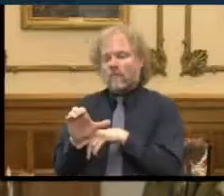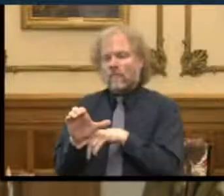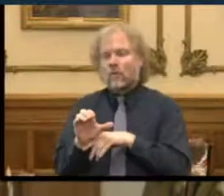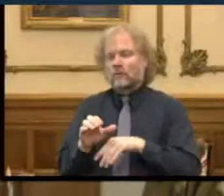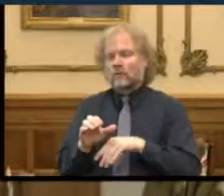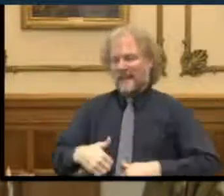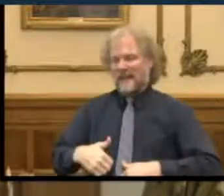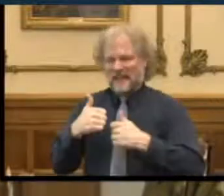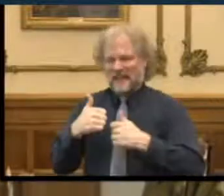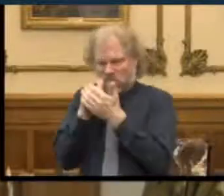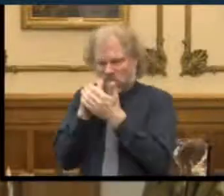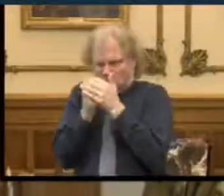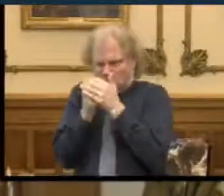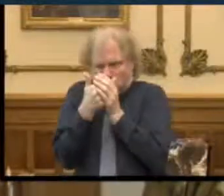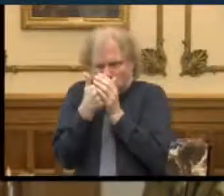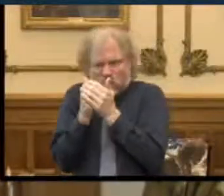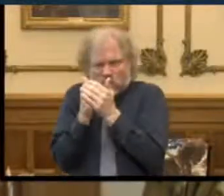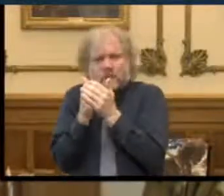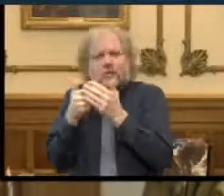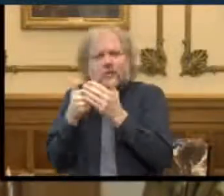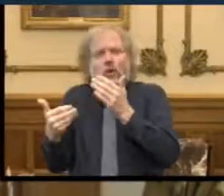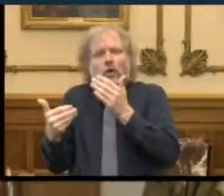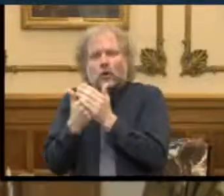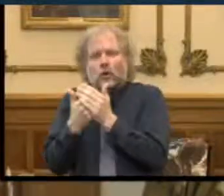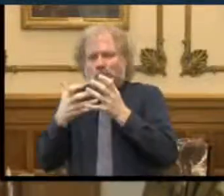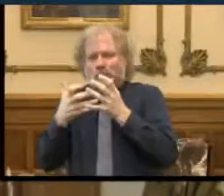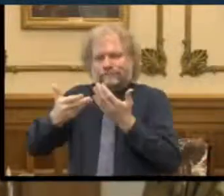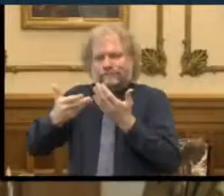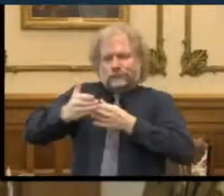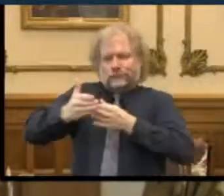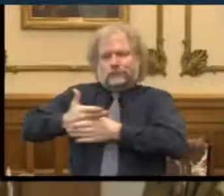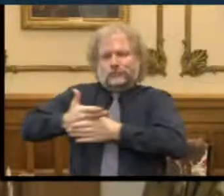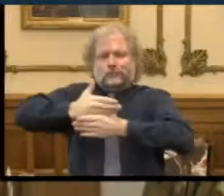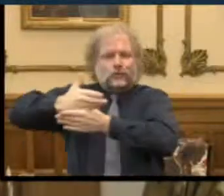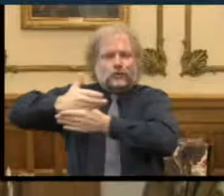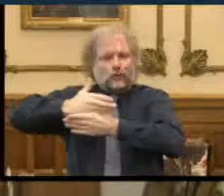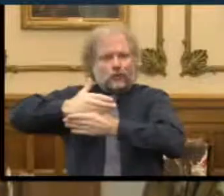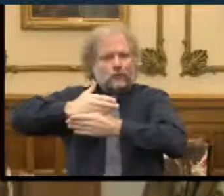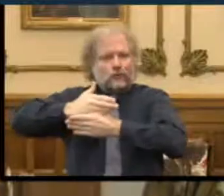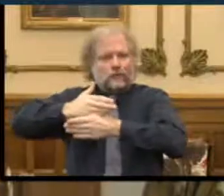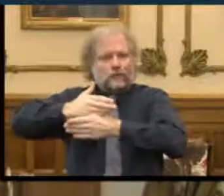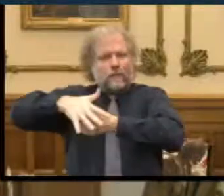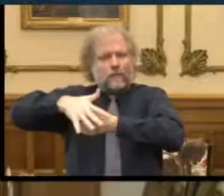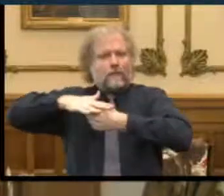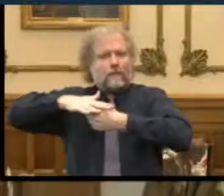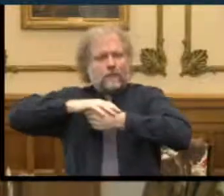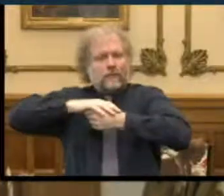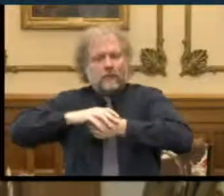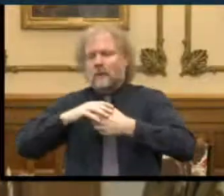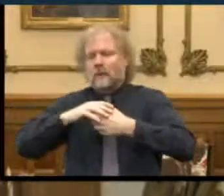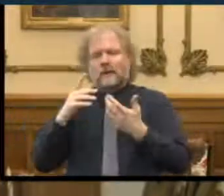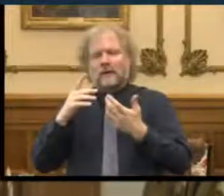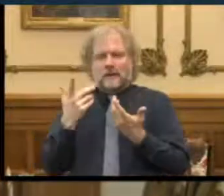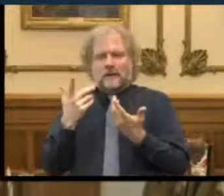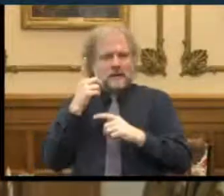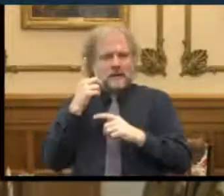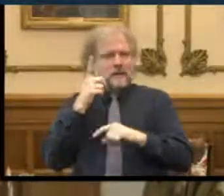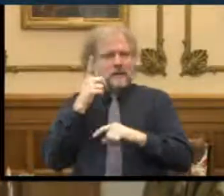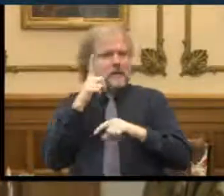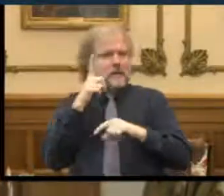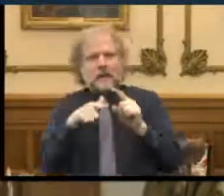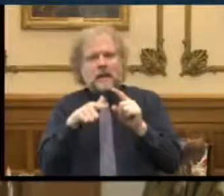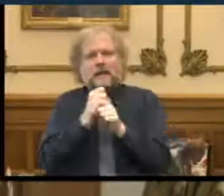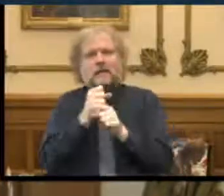in close quarters in a new congregate or shared living space. And they have no other means for any other types